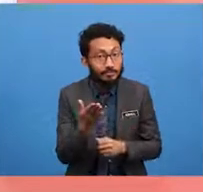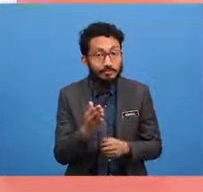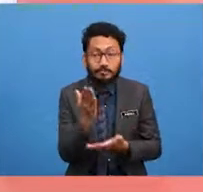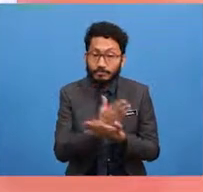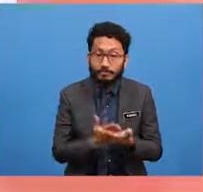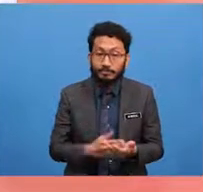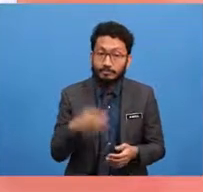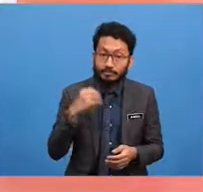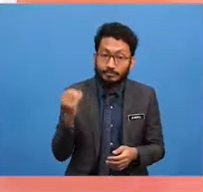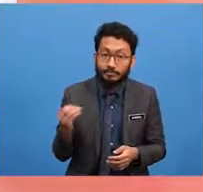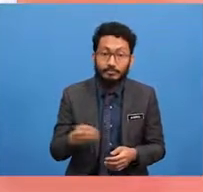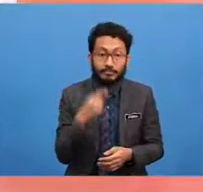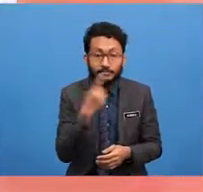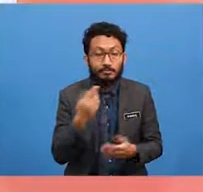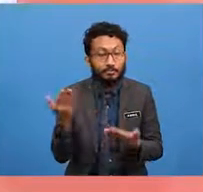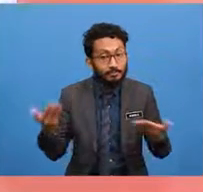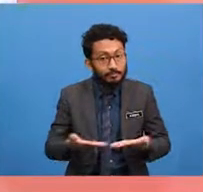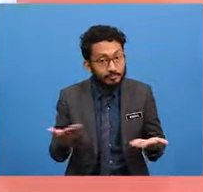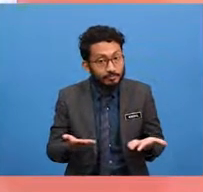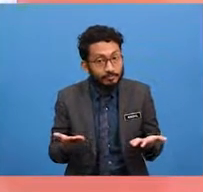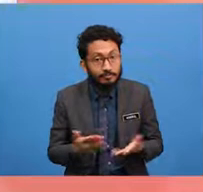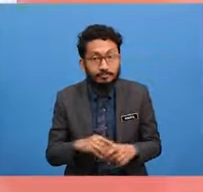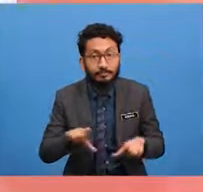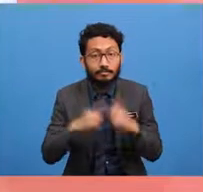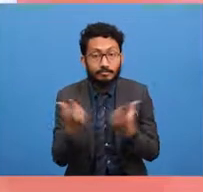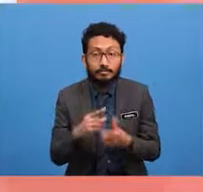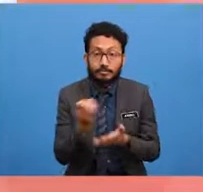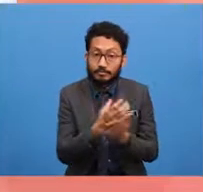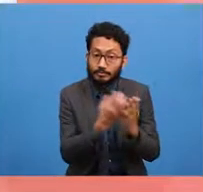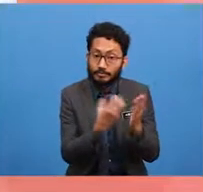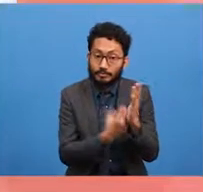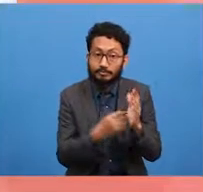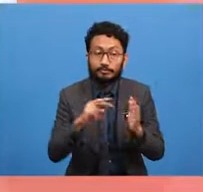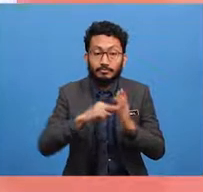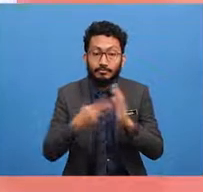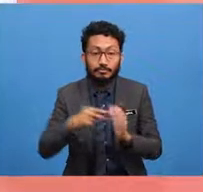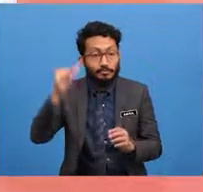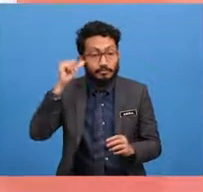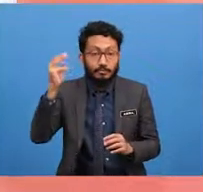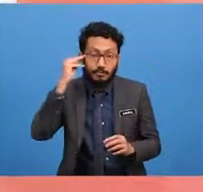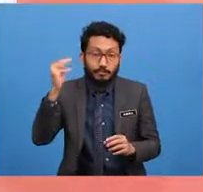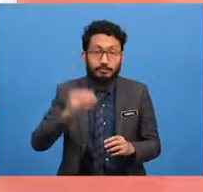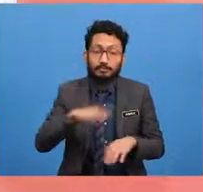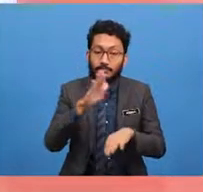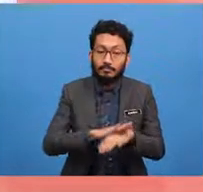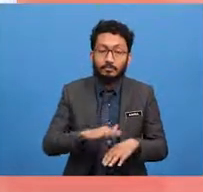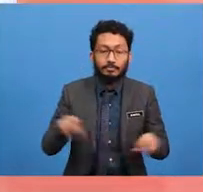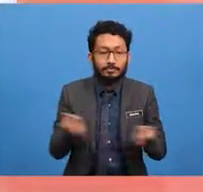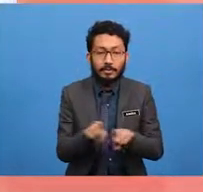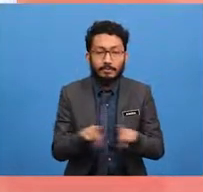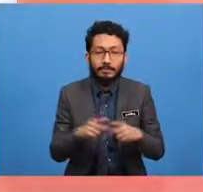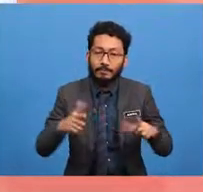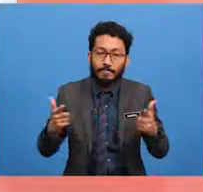the language course last year. It means that Andrew and Mark were on the same language course.